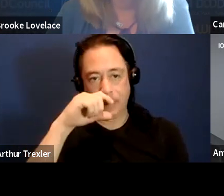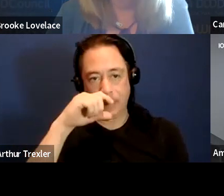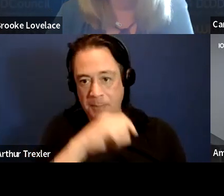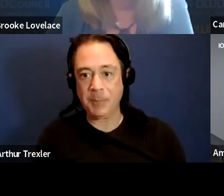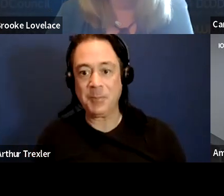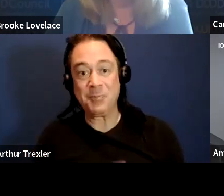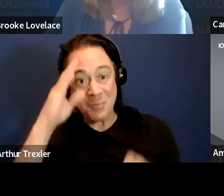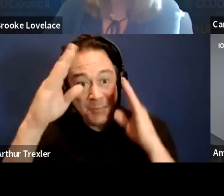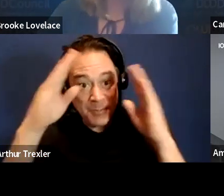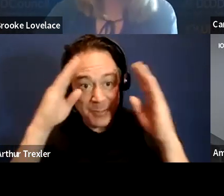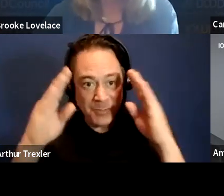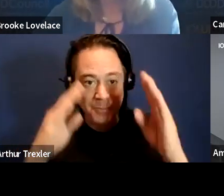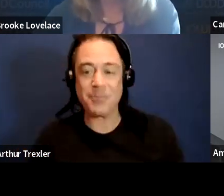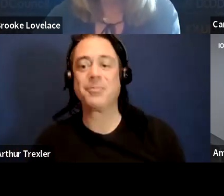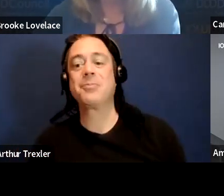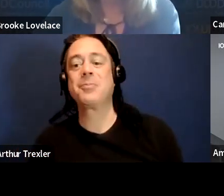Hi.